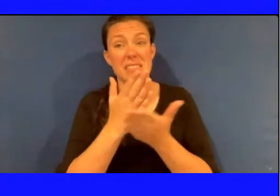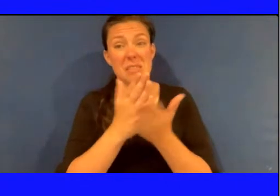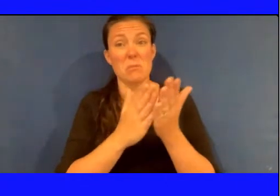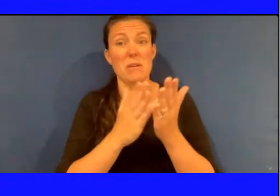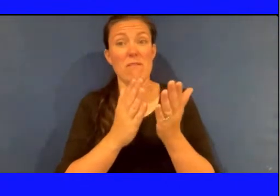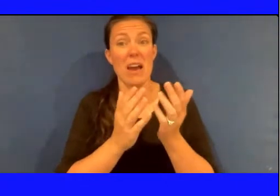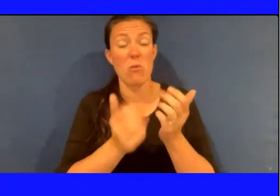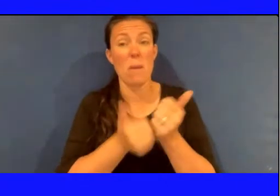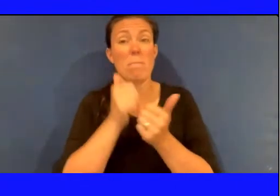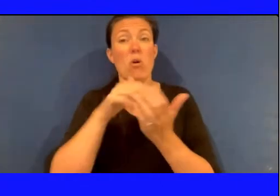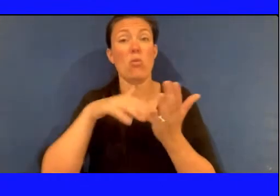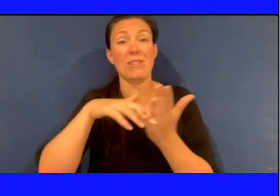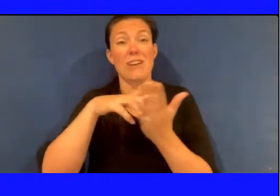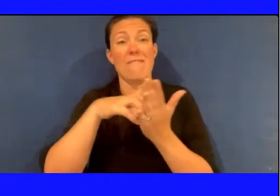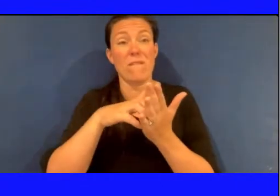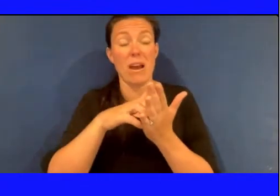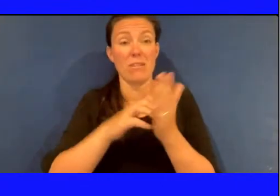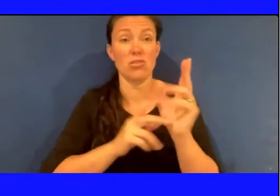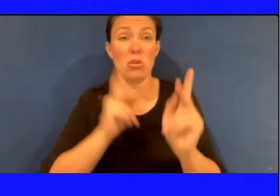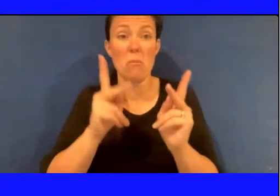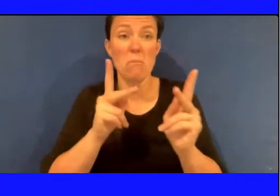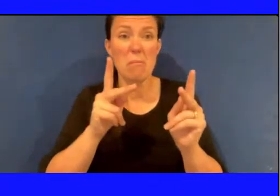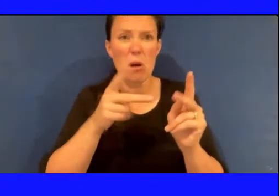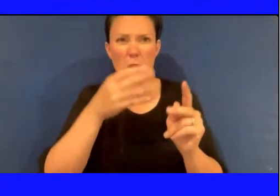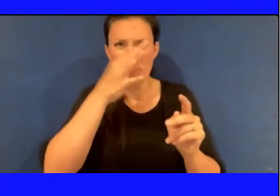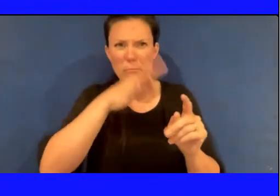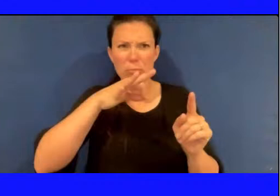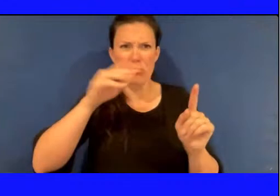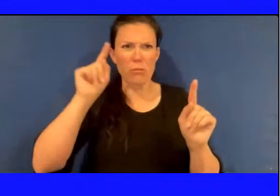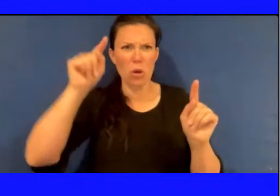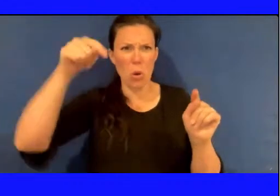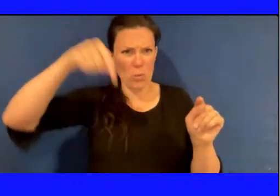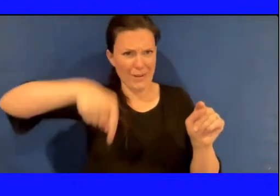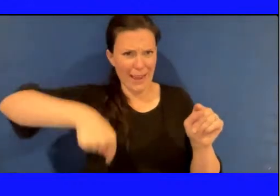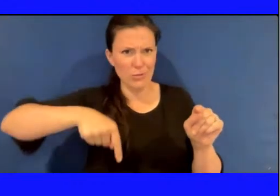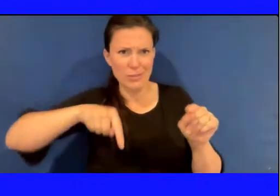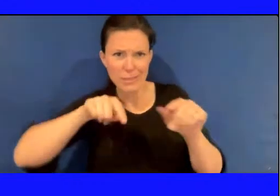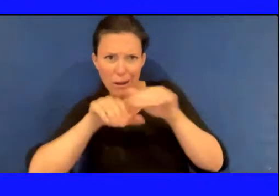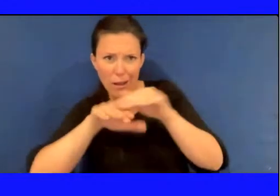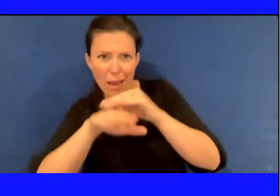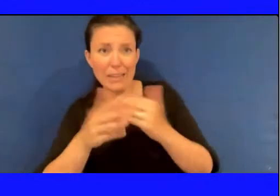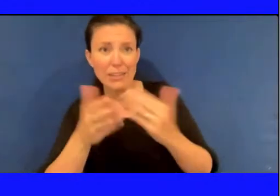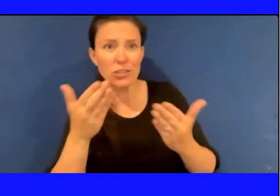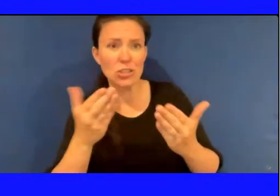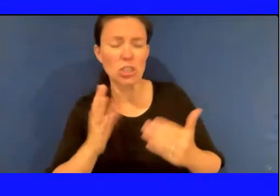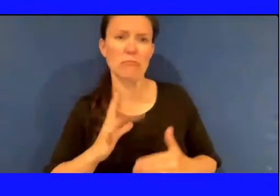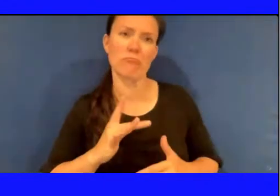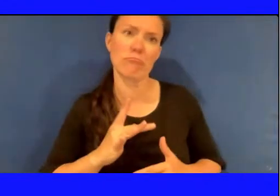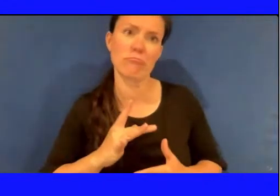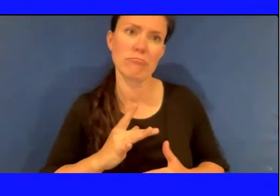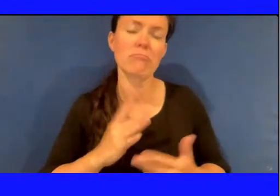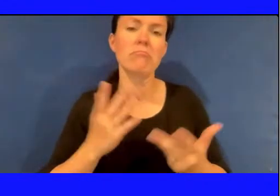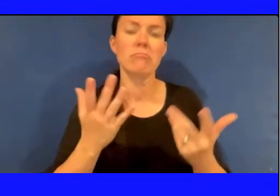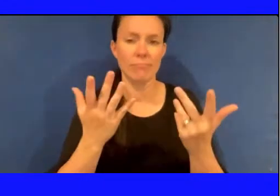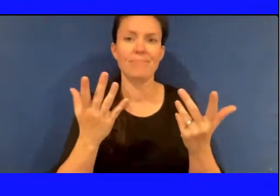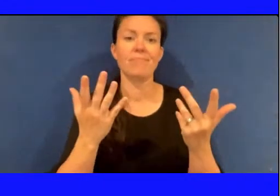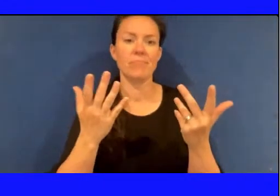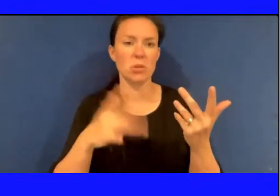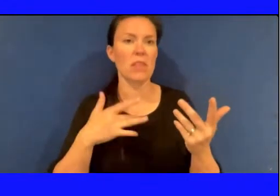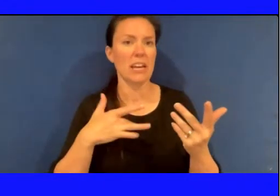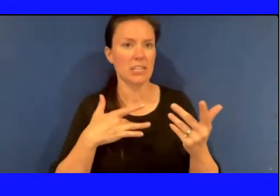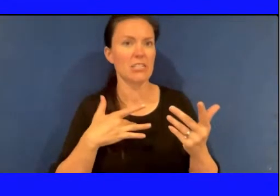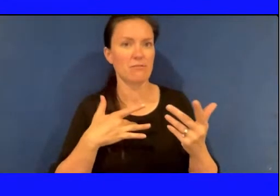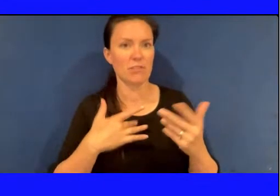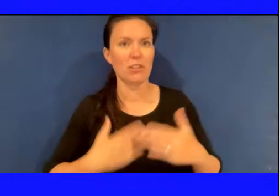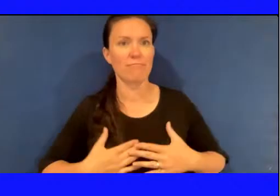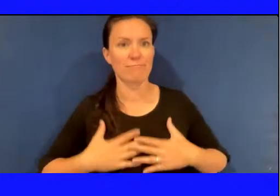supportive housing tenants, will be able to just go downstairs to receive services. So incredibly powerful for us as developer, for H&H, and obviously